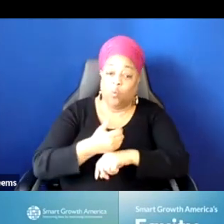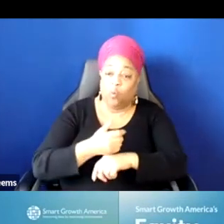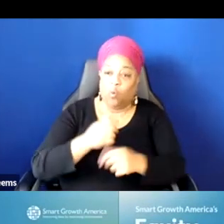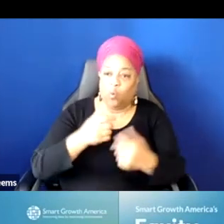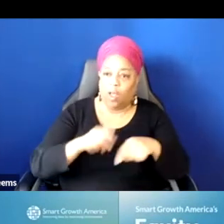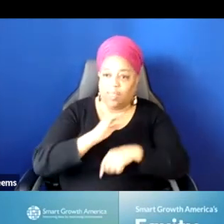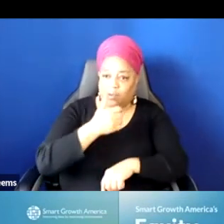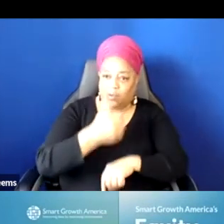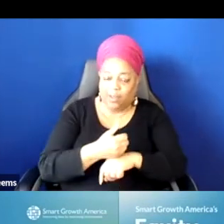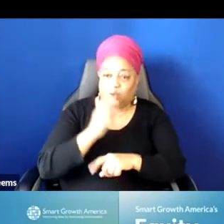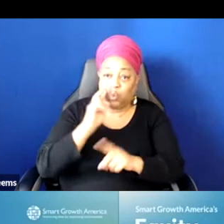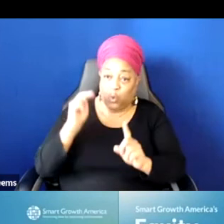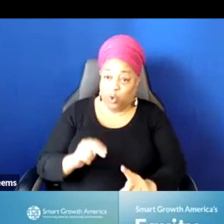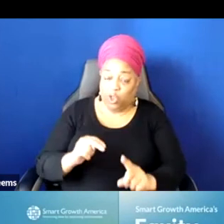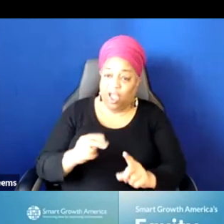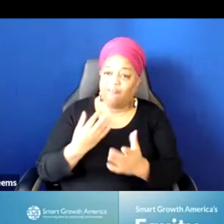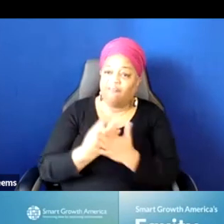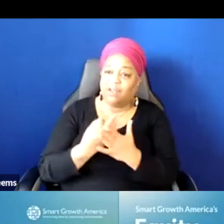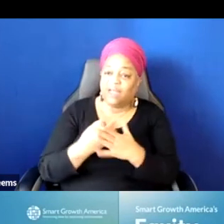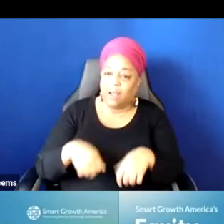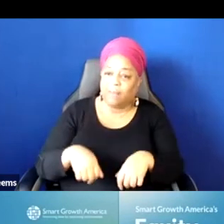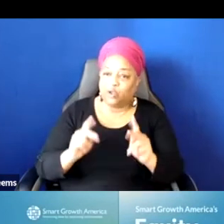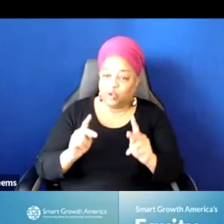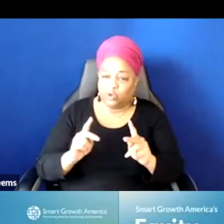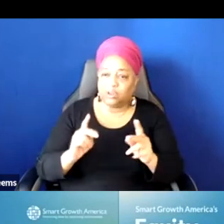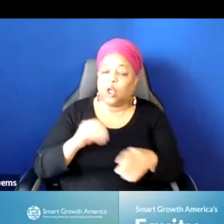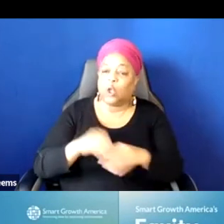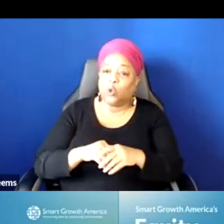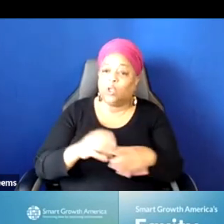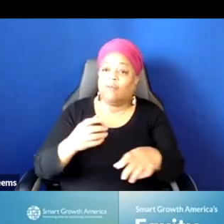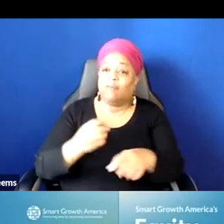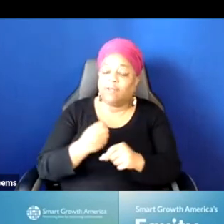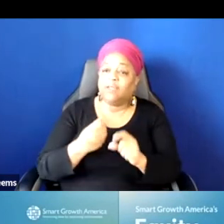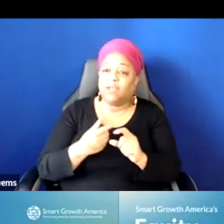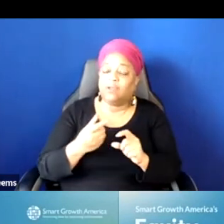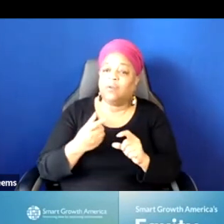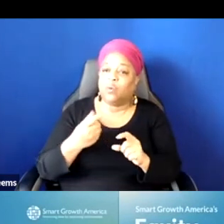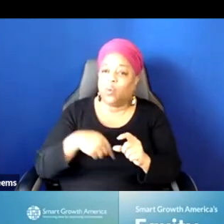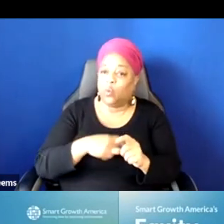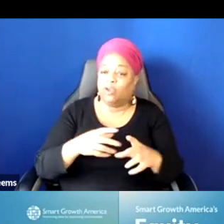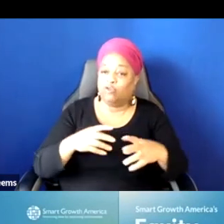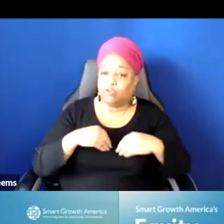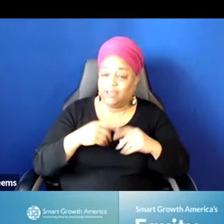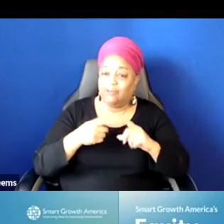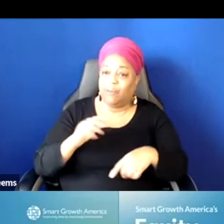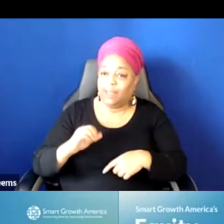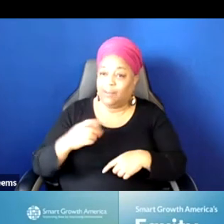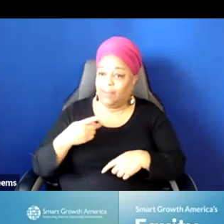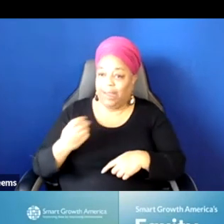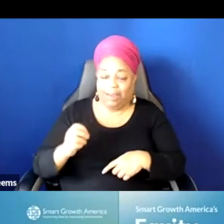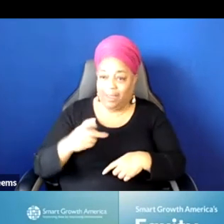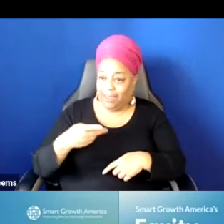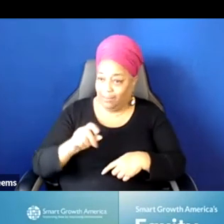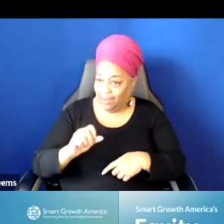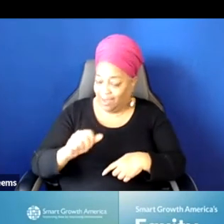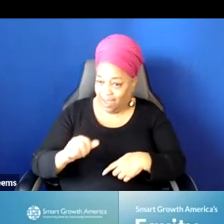of the funding opportunities, including the funding that we received from EPA, we actually could not apply those